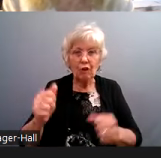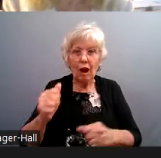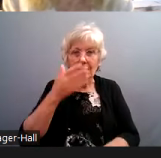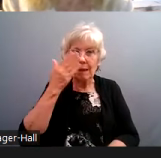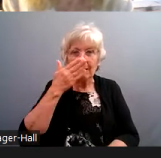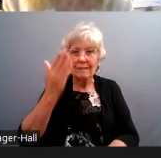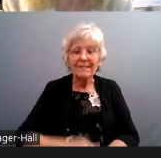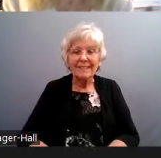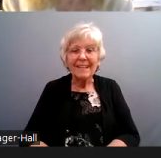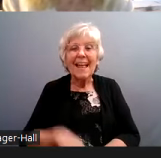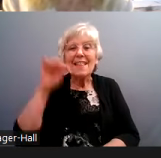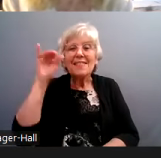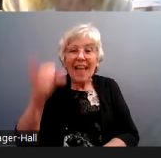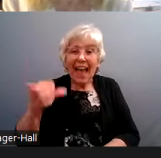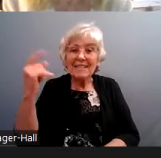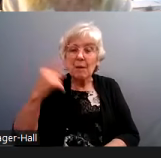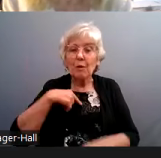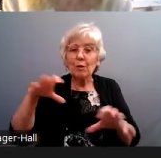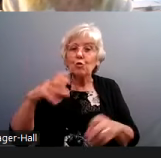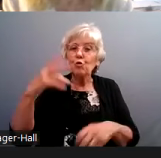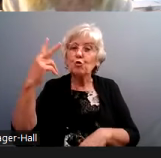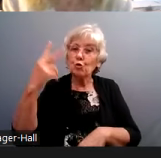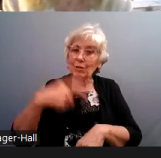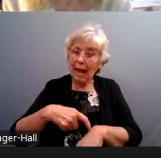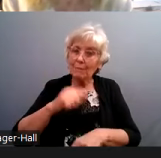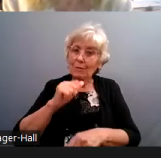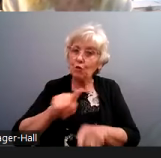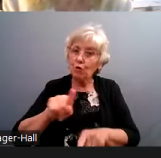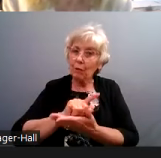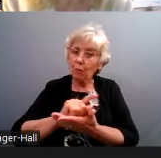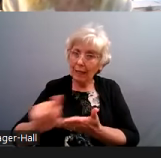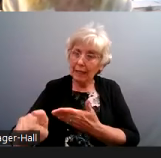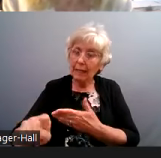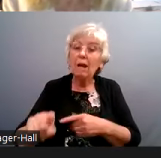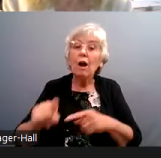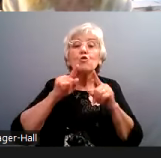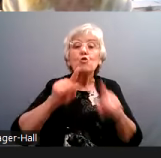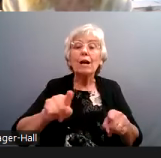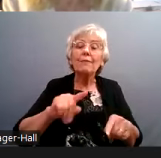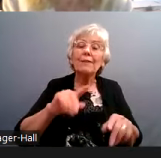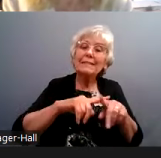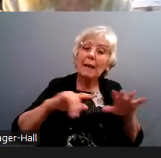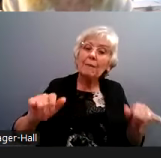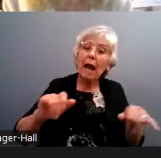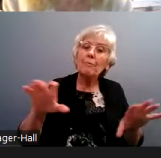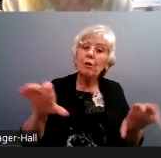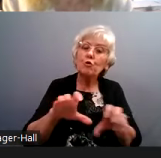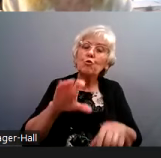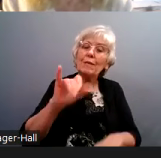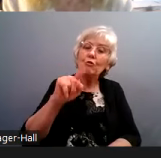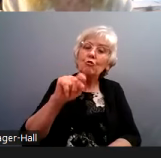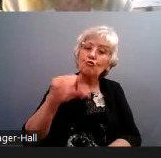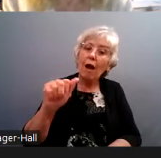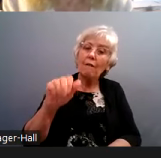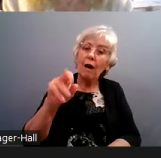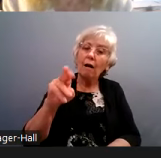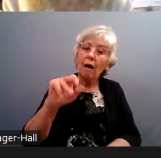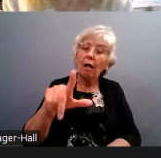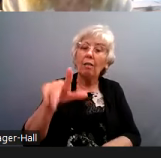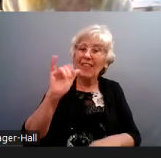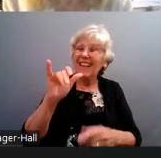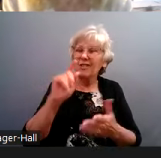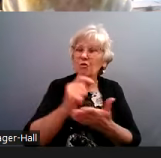we do twice a week for them during the treatment, along with the intrafungal. And this one we can even do for kittens